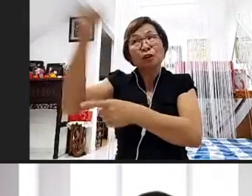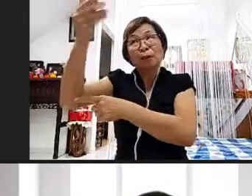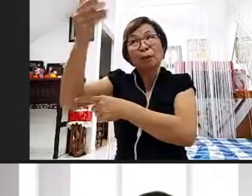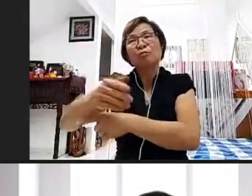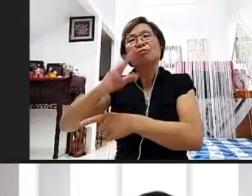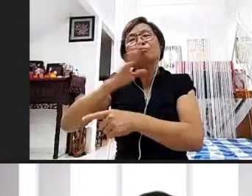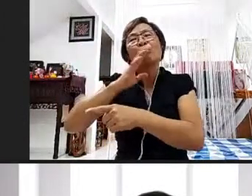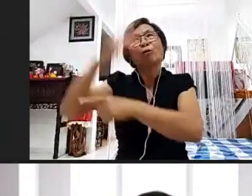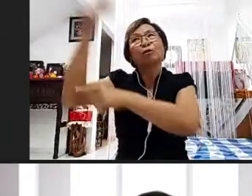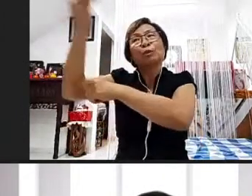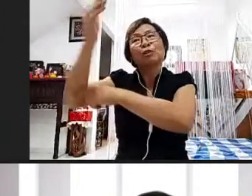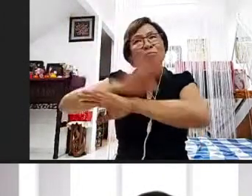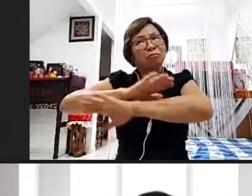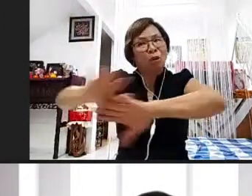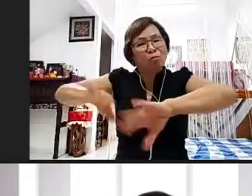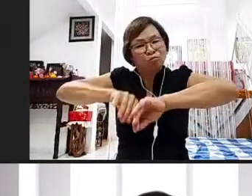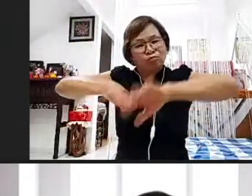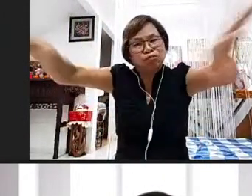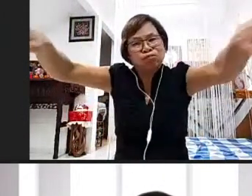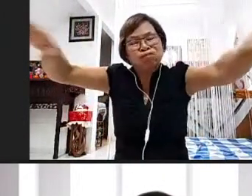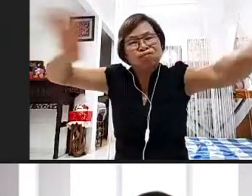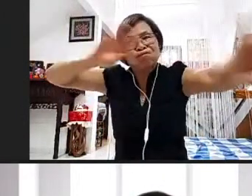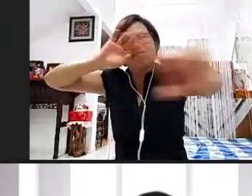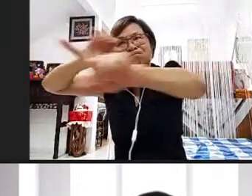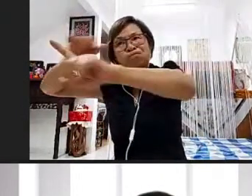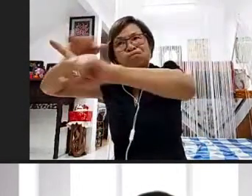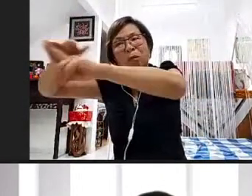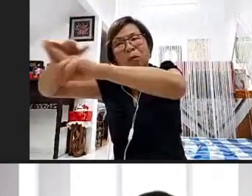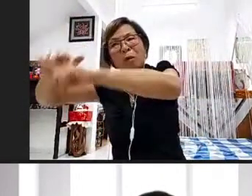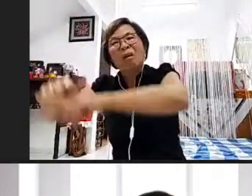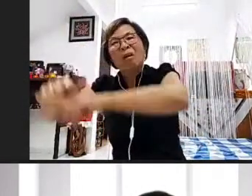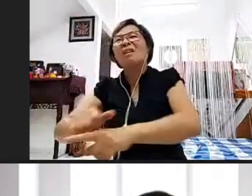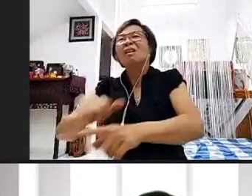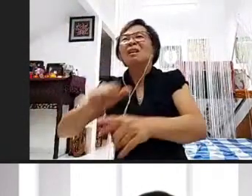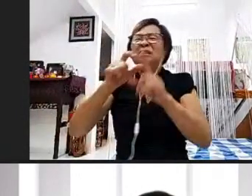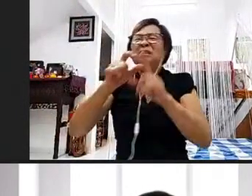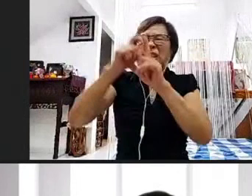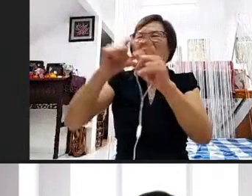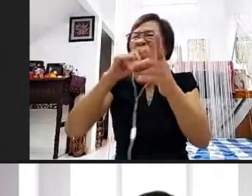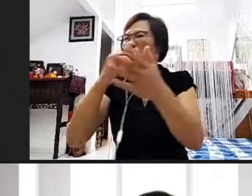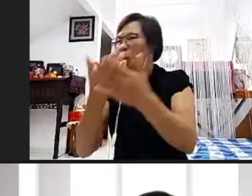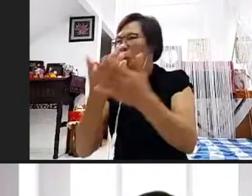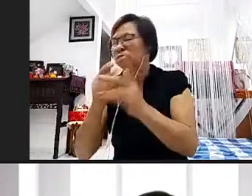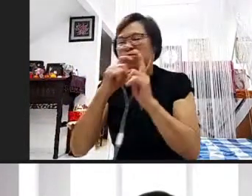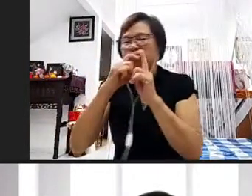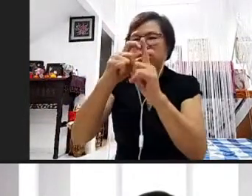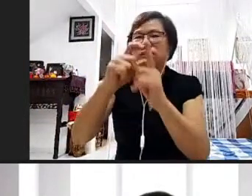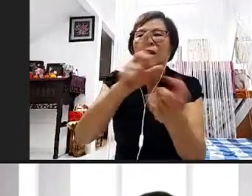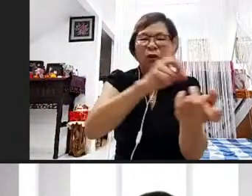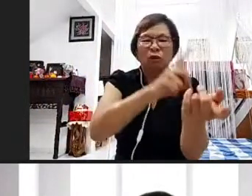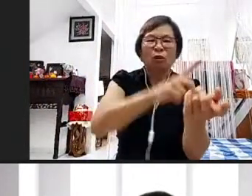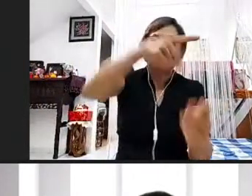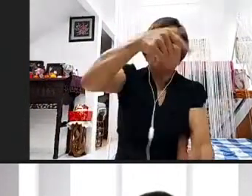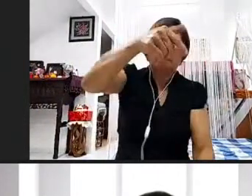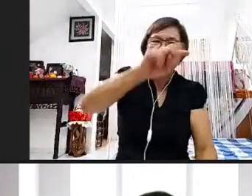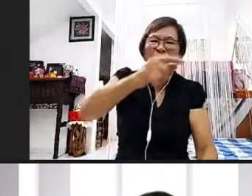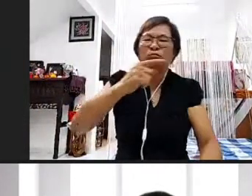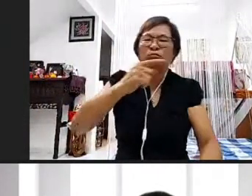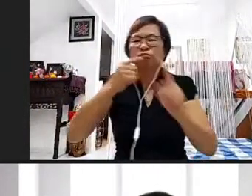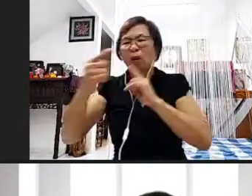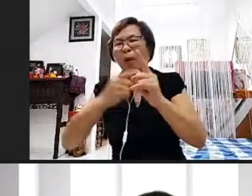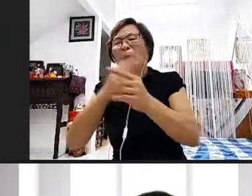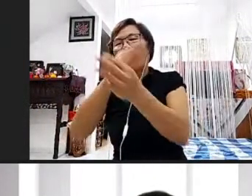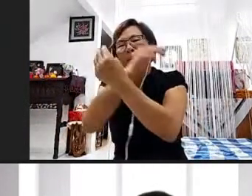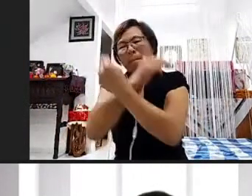not to spread rumors and say things that's not favorable and all those things. And Dr. Pang spoke about